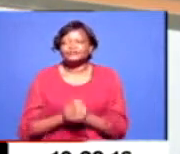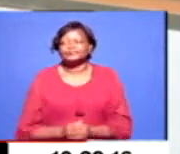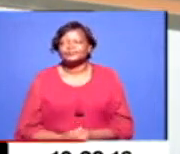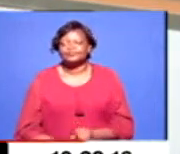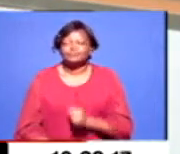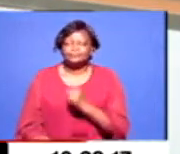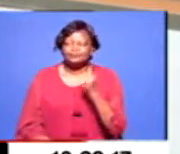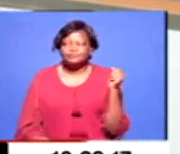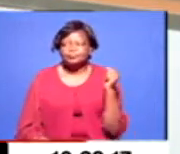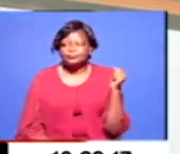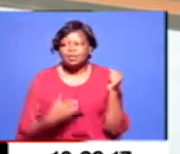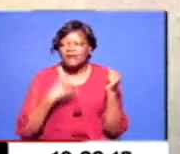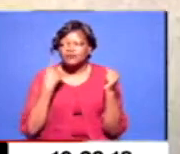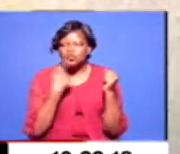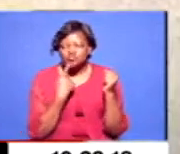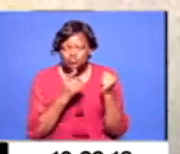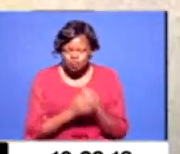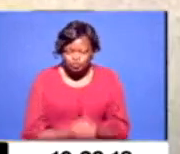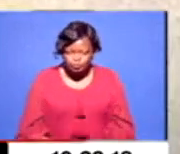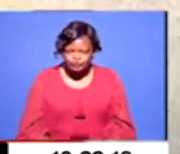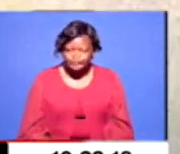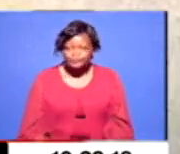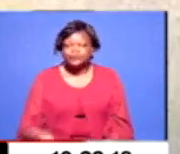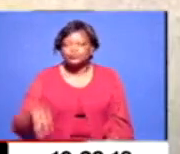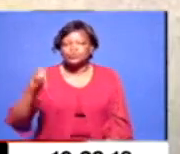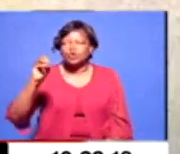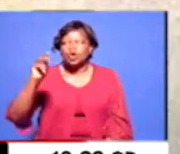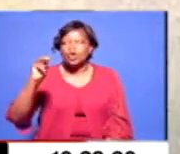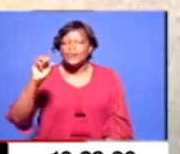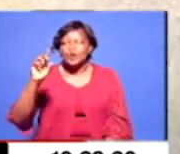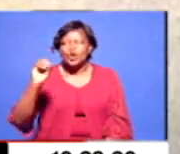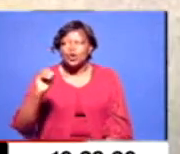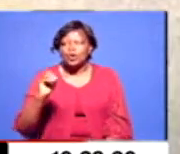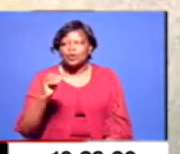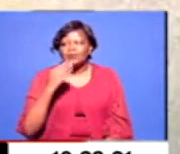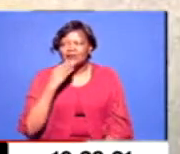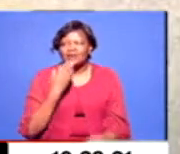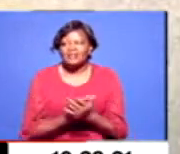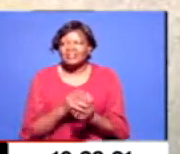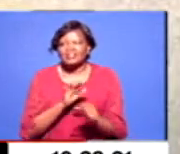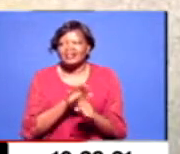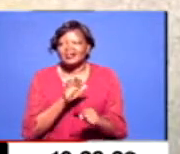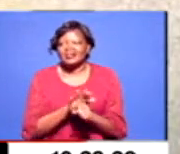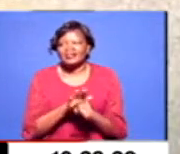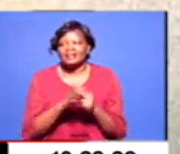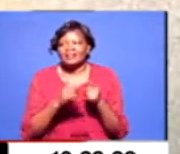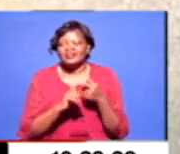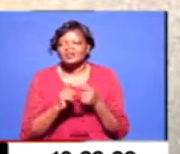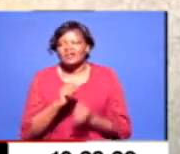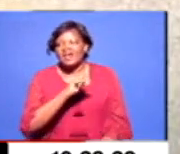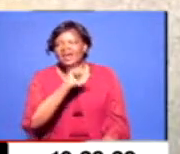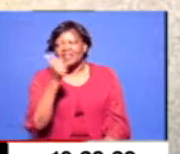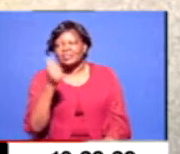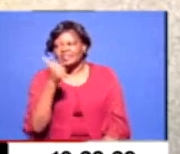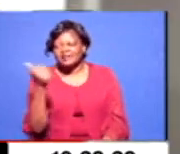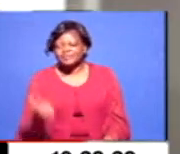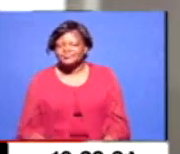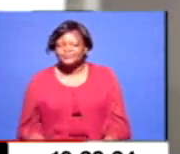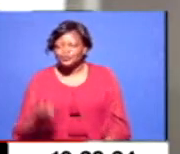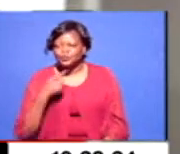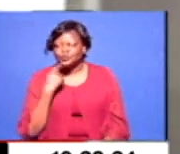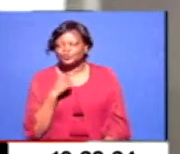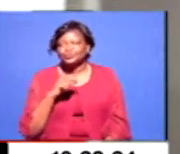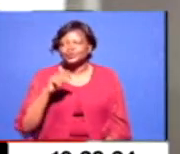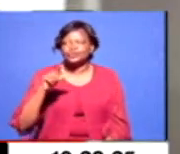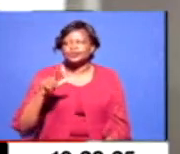have Joyphenny Omolo. Karibu sana. Asante sana. And on my extreme left, we have Luce Mumbi